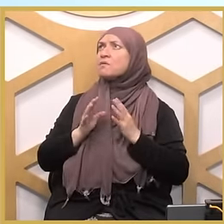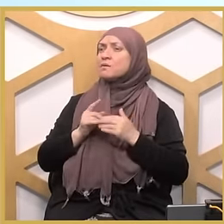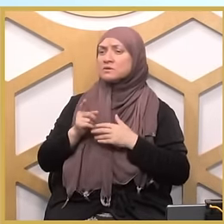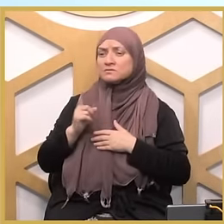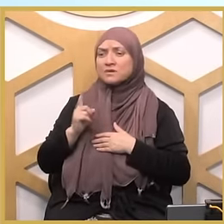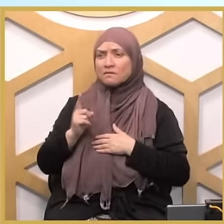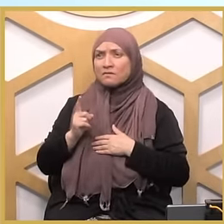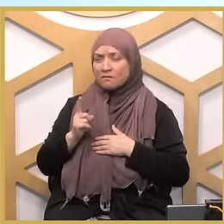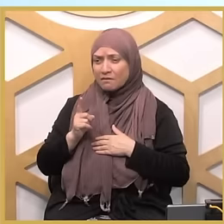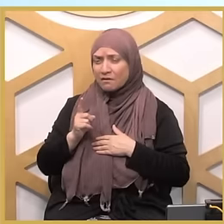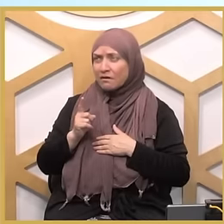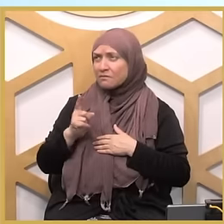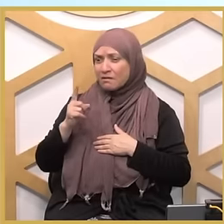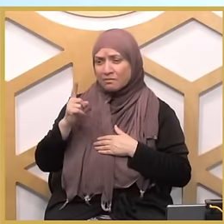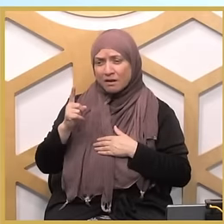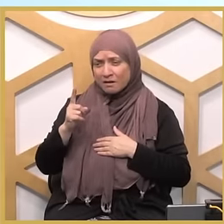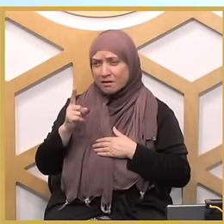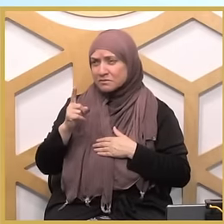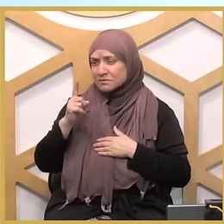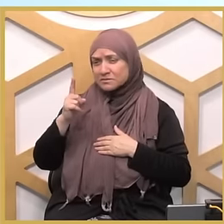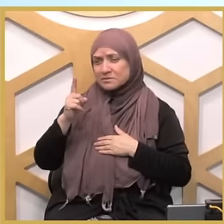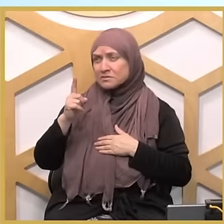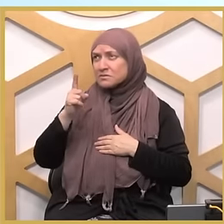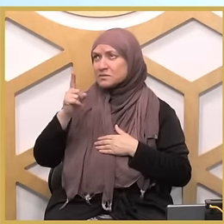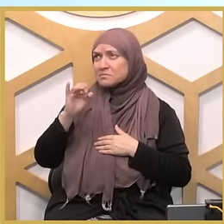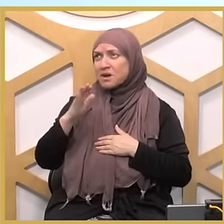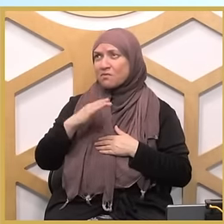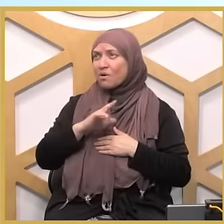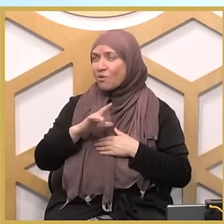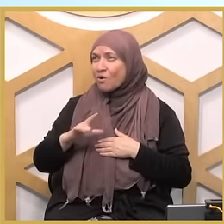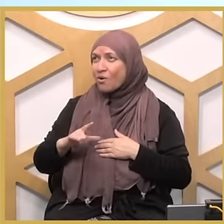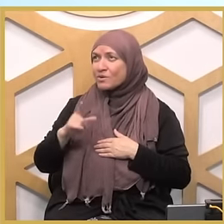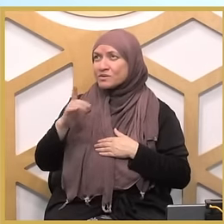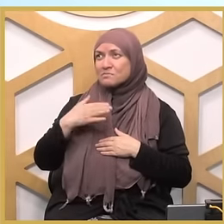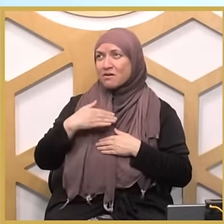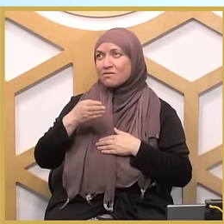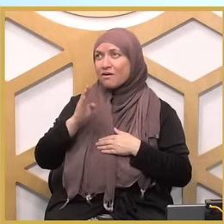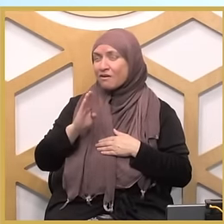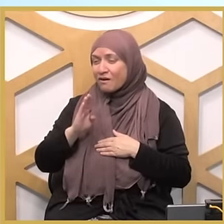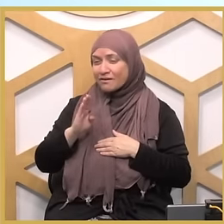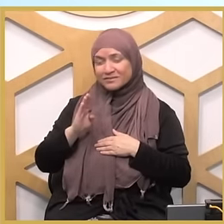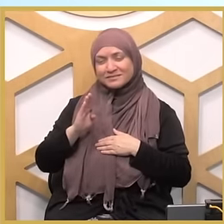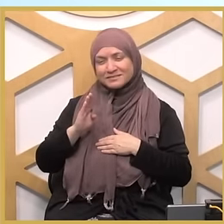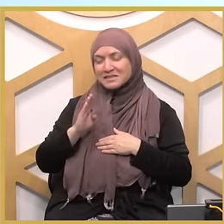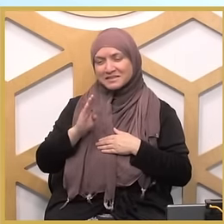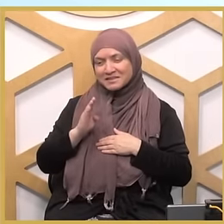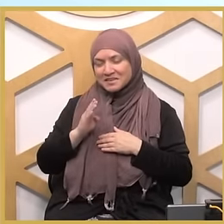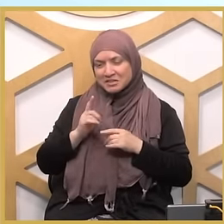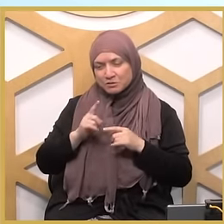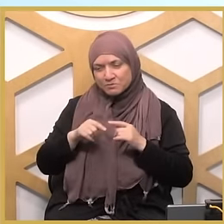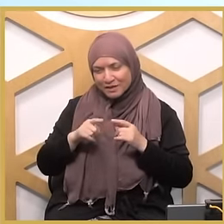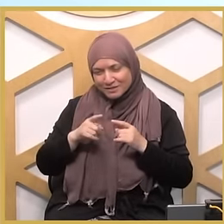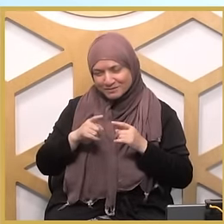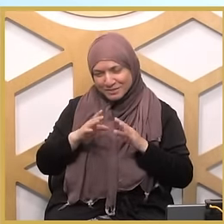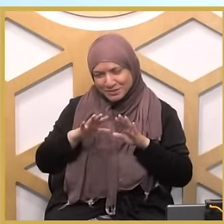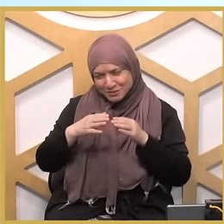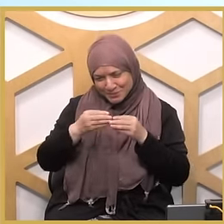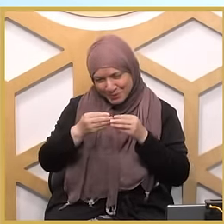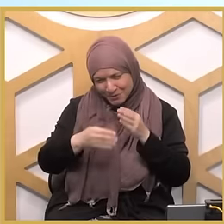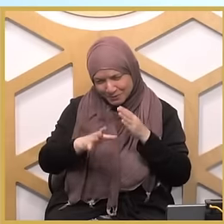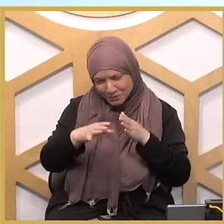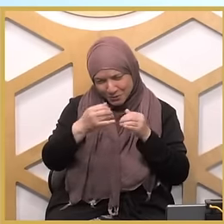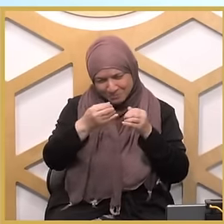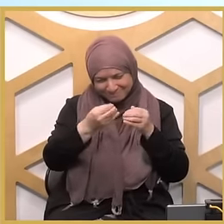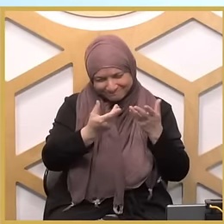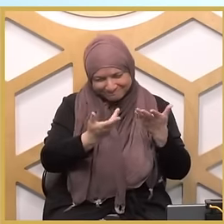deliberately calculated in a way that does not include the sight of Allah subhanahu wa ta'ala in their daily equation. And so as